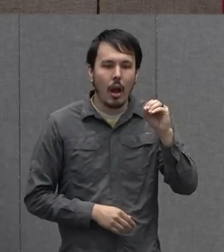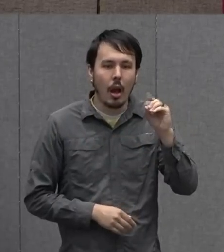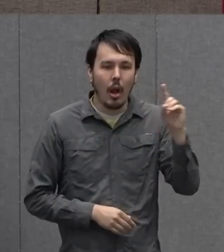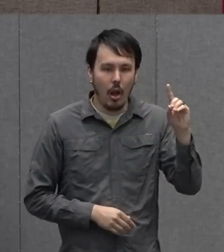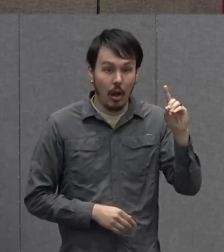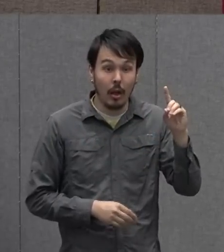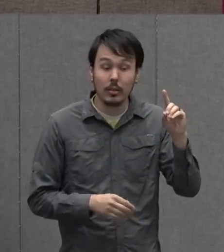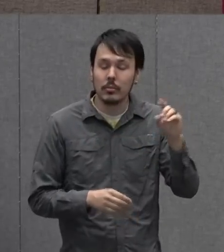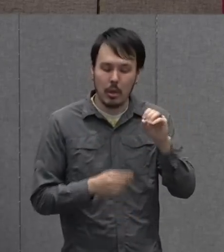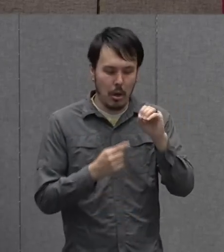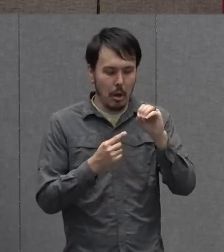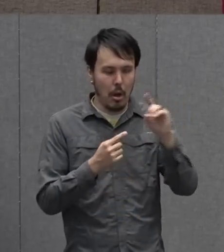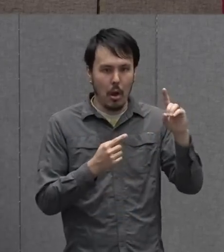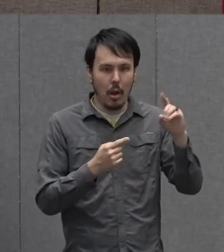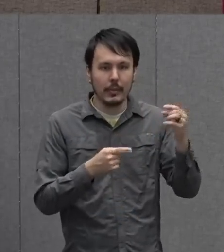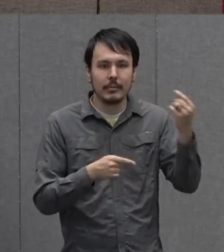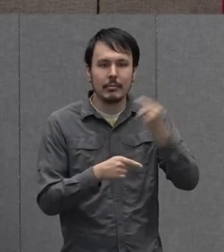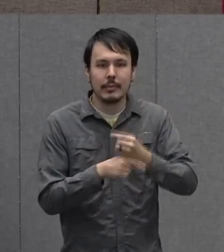means that